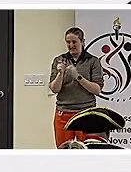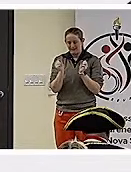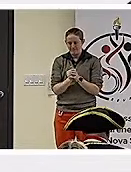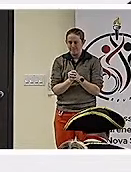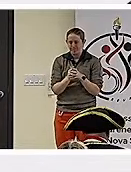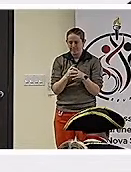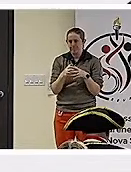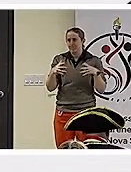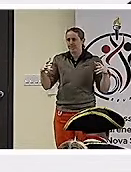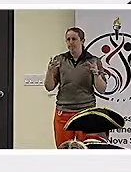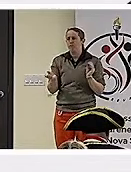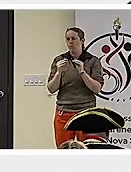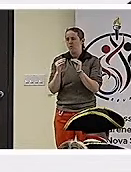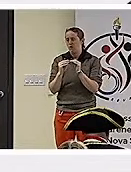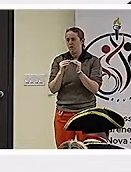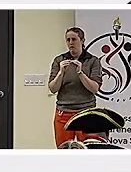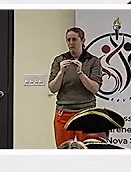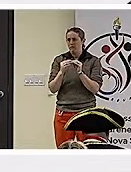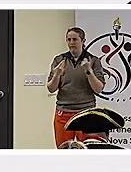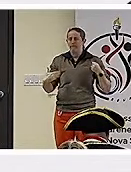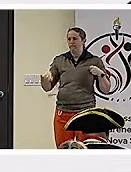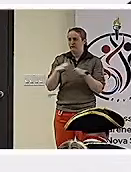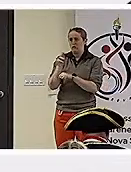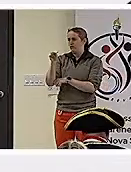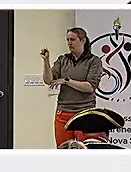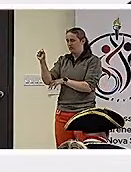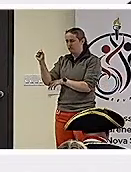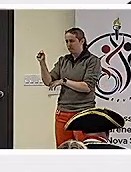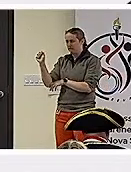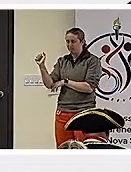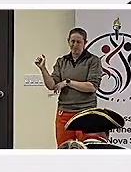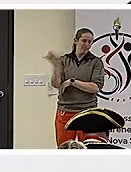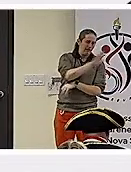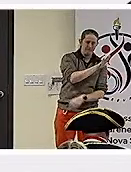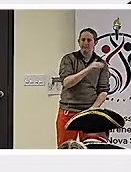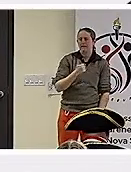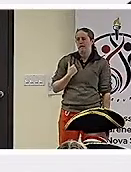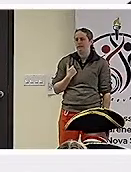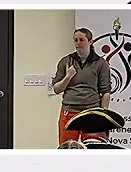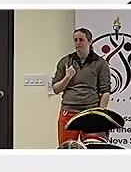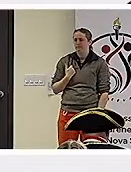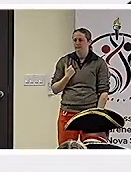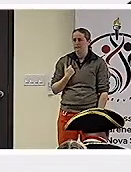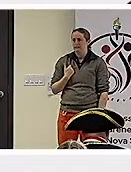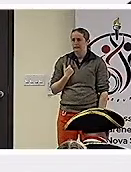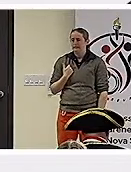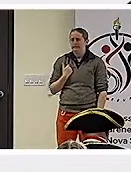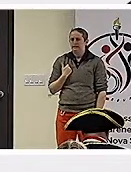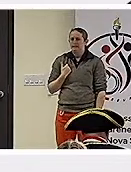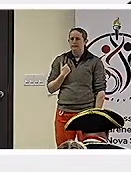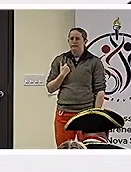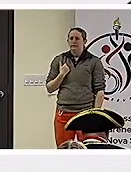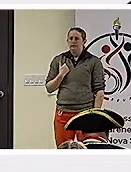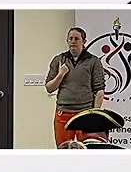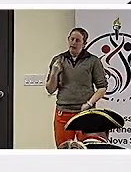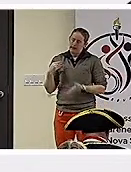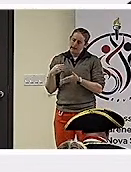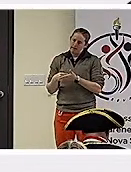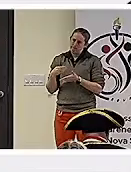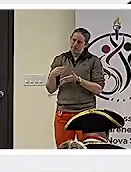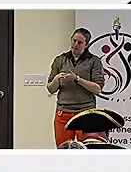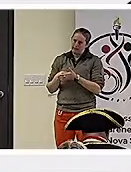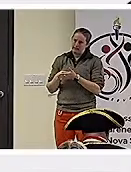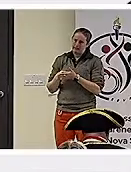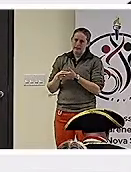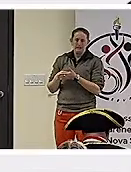the province and all through Canada. And without funding, it's really tough. We don't